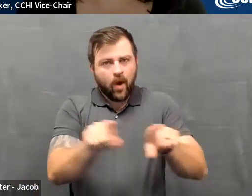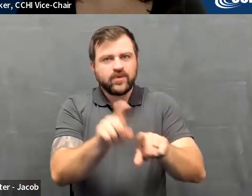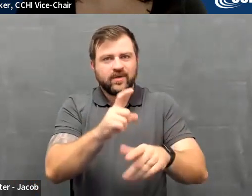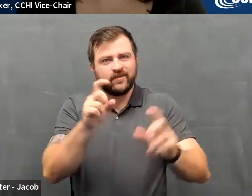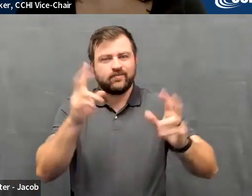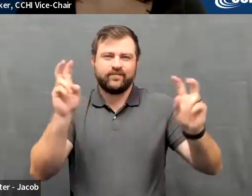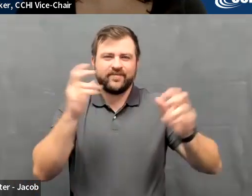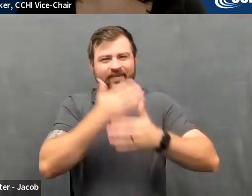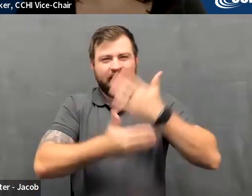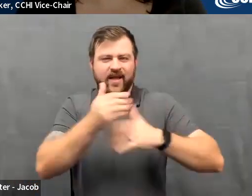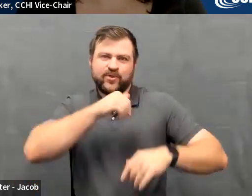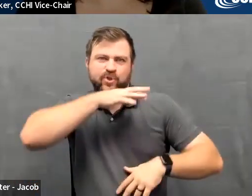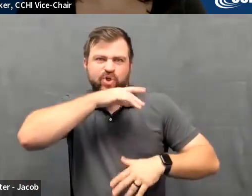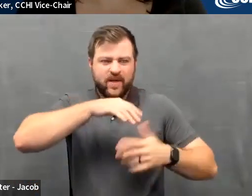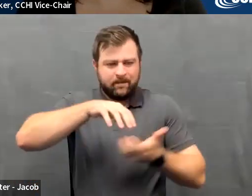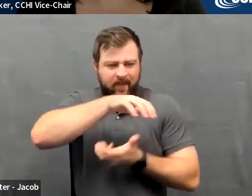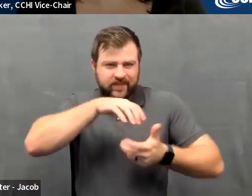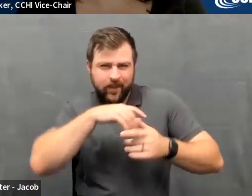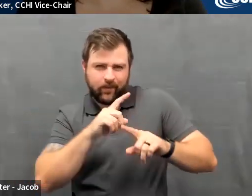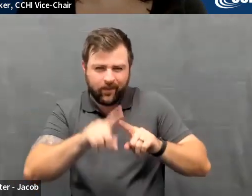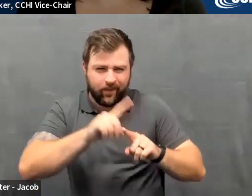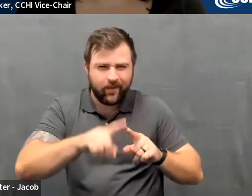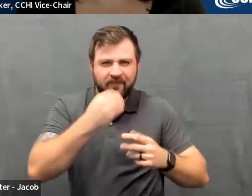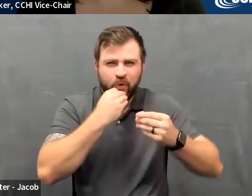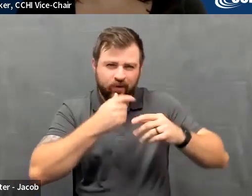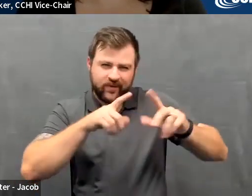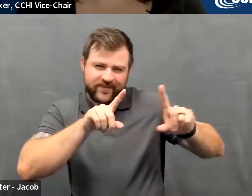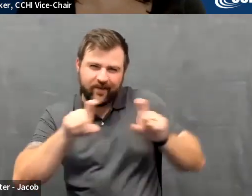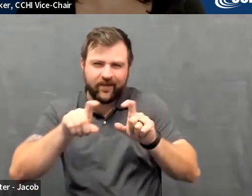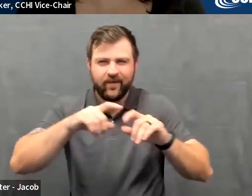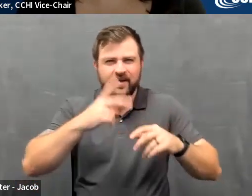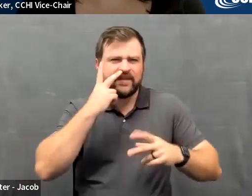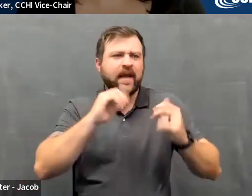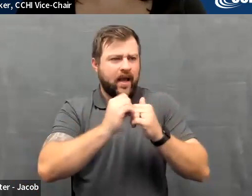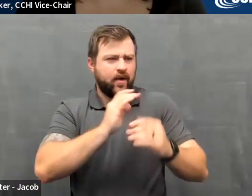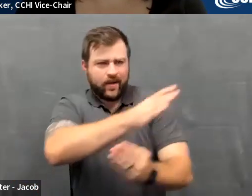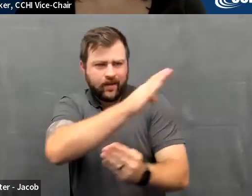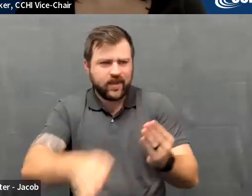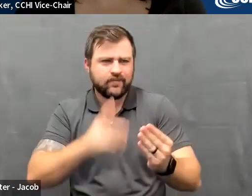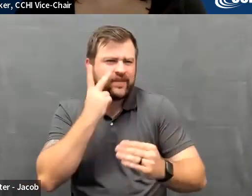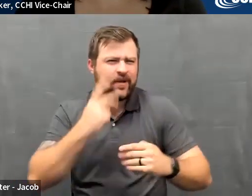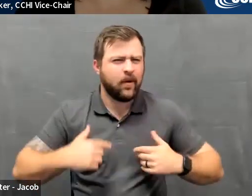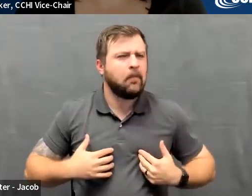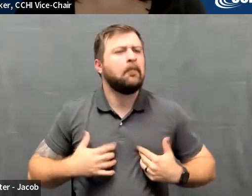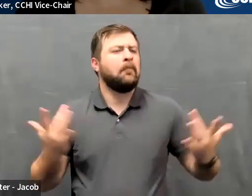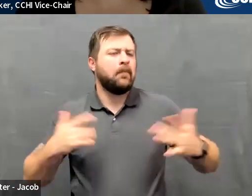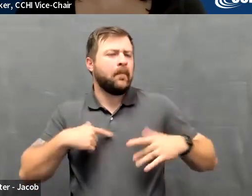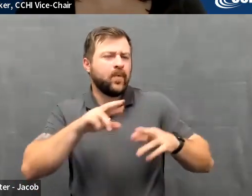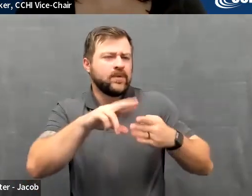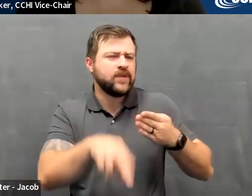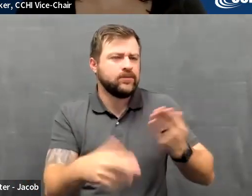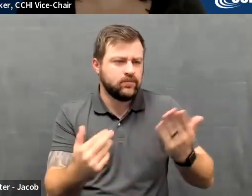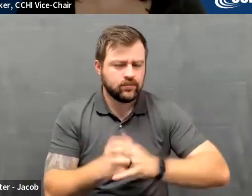and start mixing ingredients up in the bowl and seeing how they come out, right? And that's why I think the performance